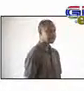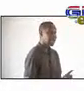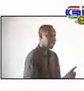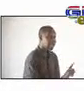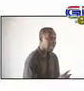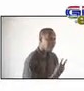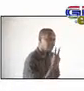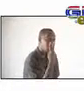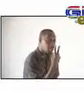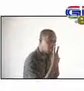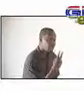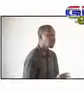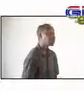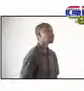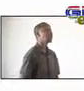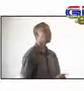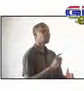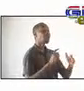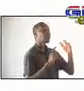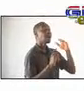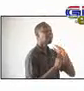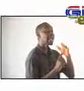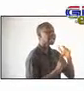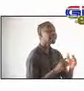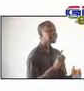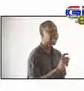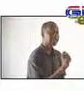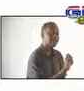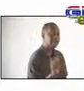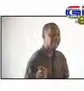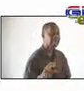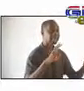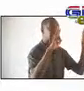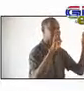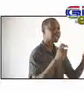There are two main types of writing the title.